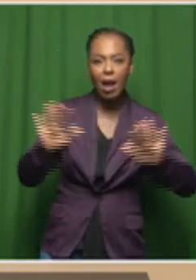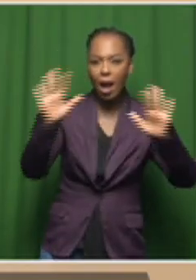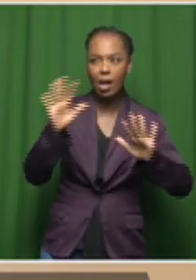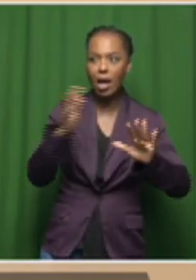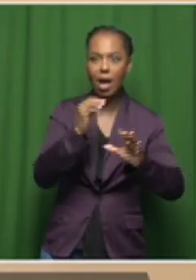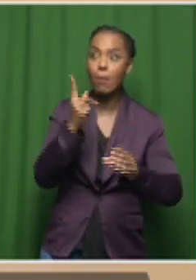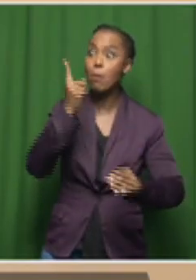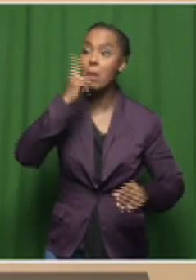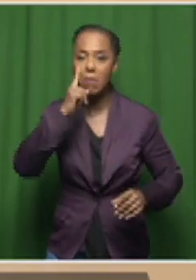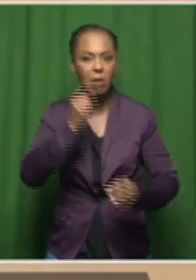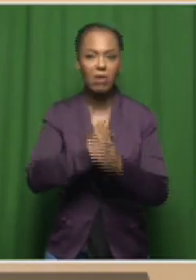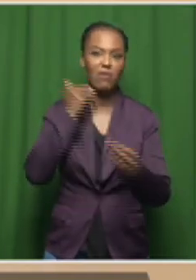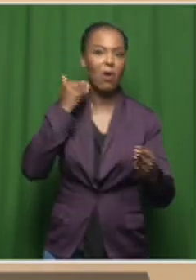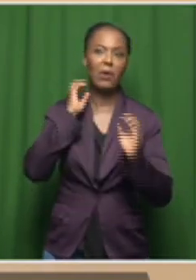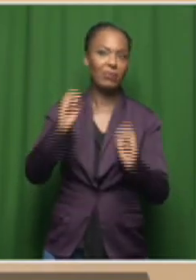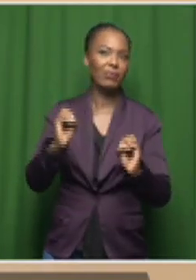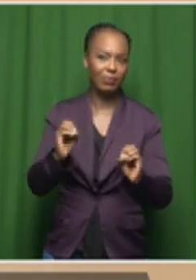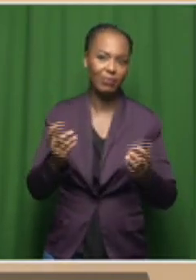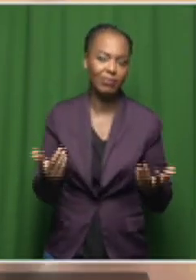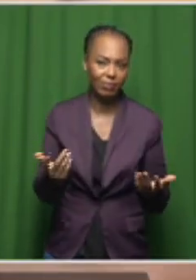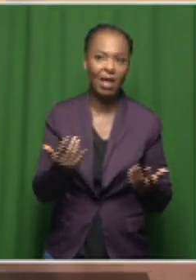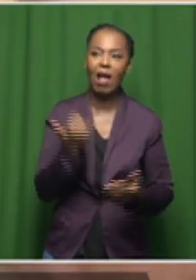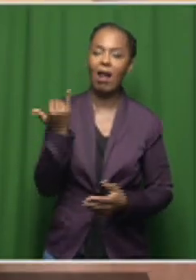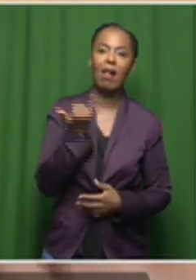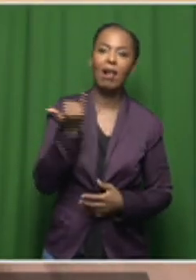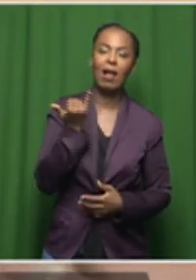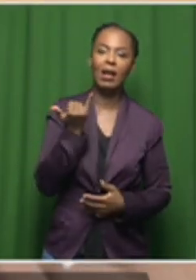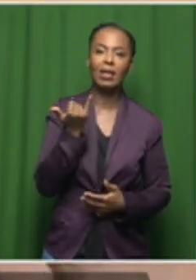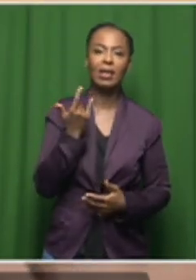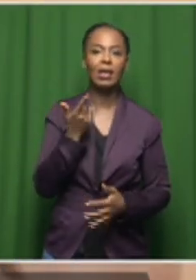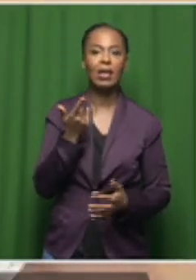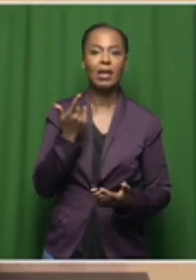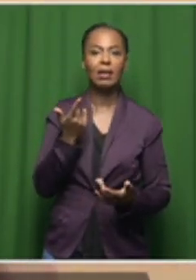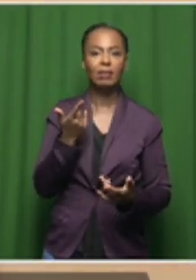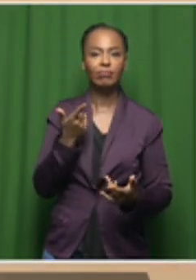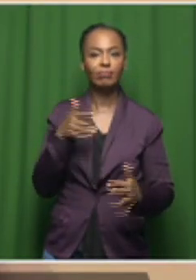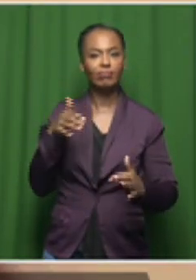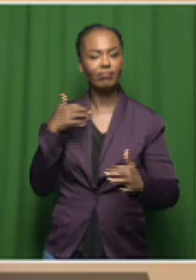But that doesn't work. It's like playing guitar. You know,